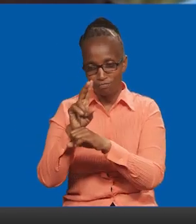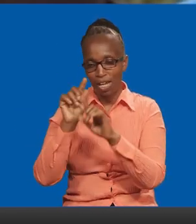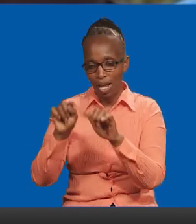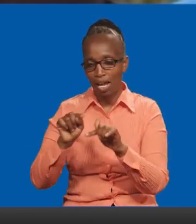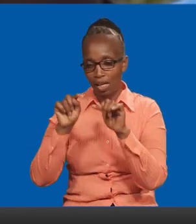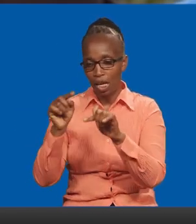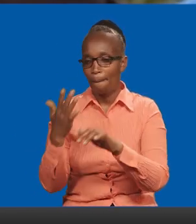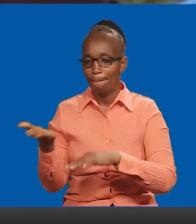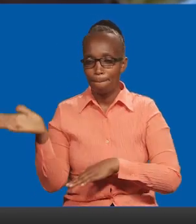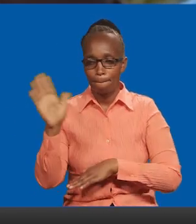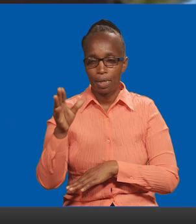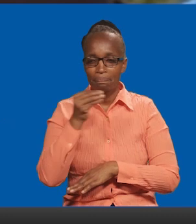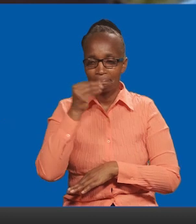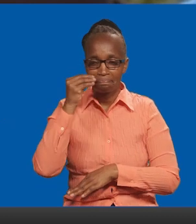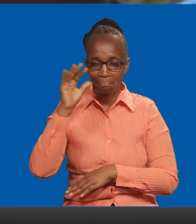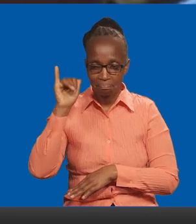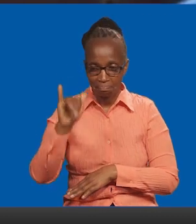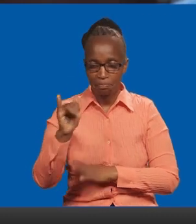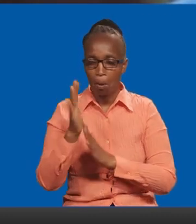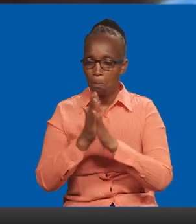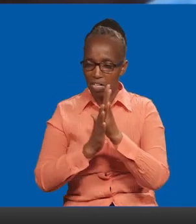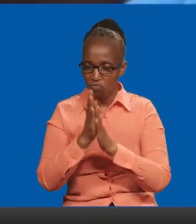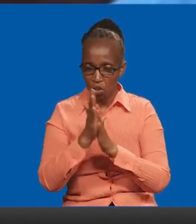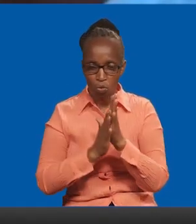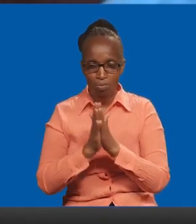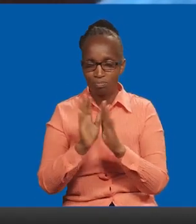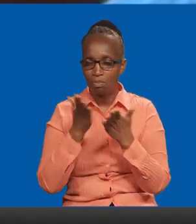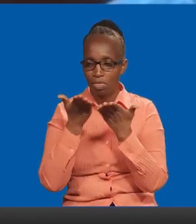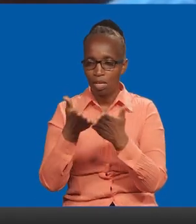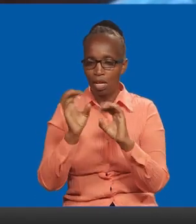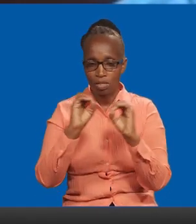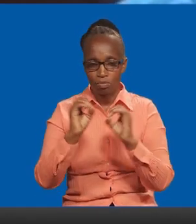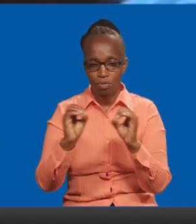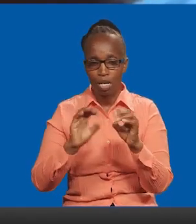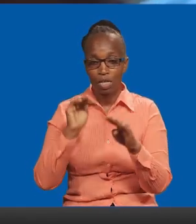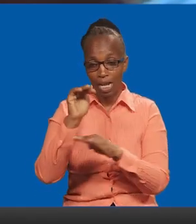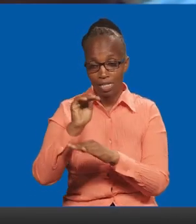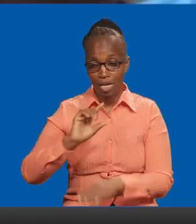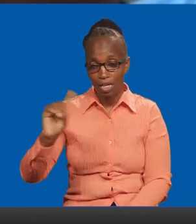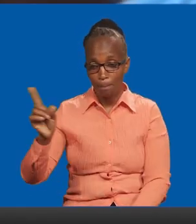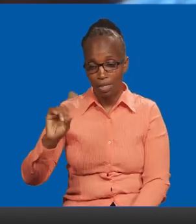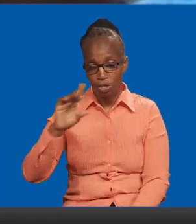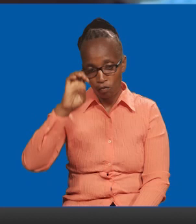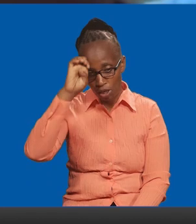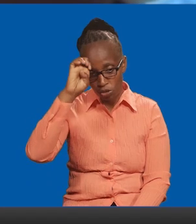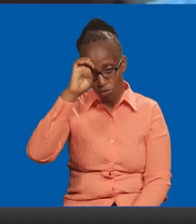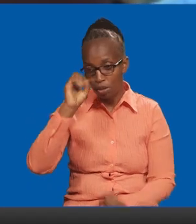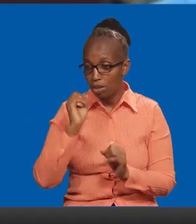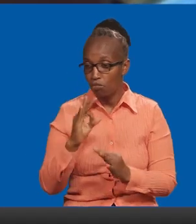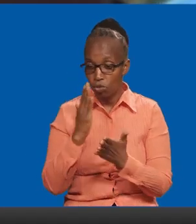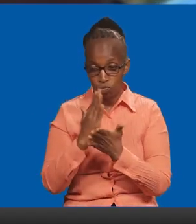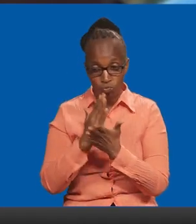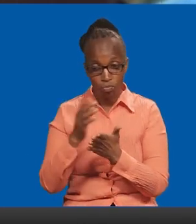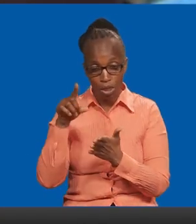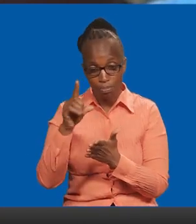Alafu nikakuja tu nikakaa nyumbani, hakuna hata motivation ya our instructors. Sasa naomba Ministry of Education kweli, kama ako na